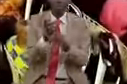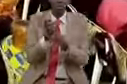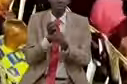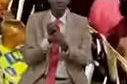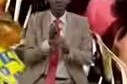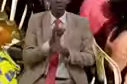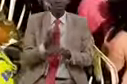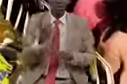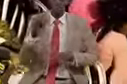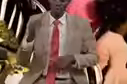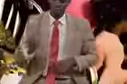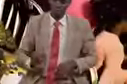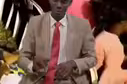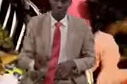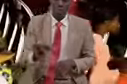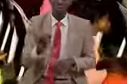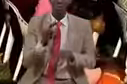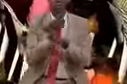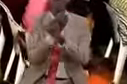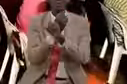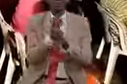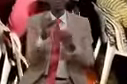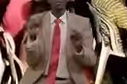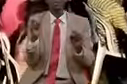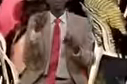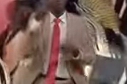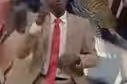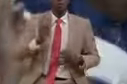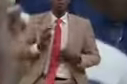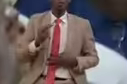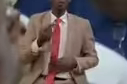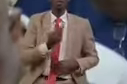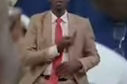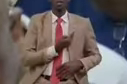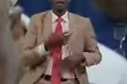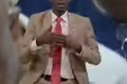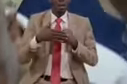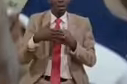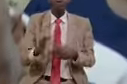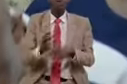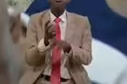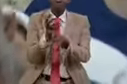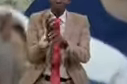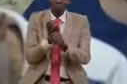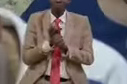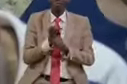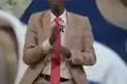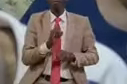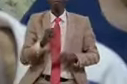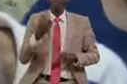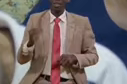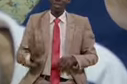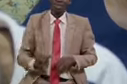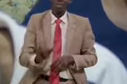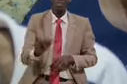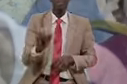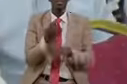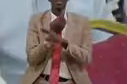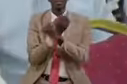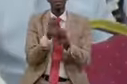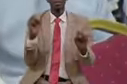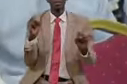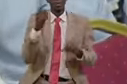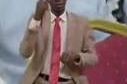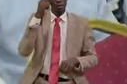eternal redemption for us. Having obtained eternal redemption for